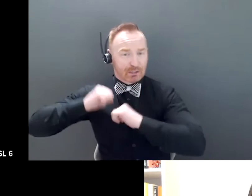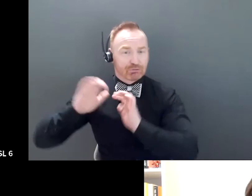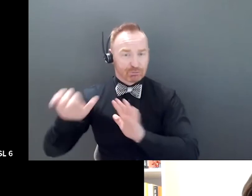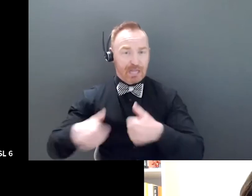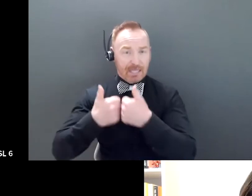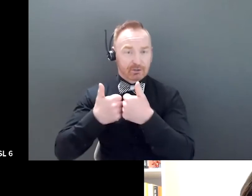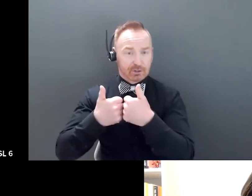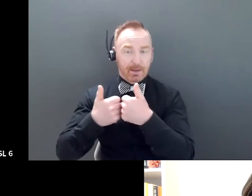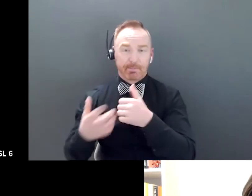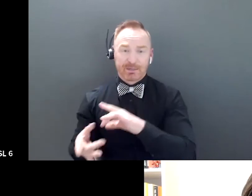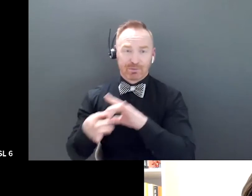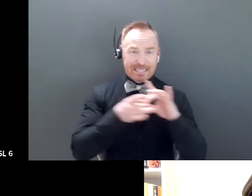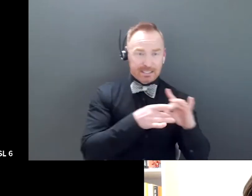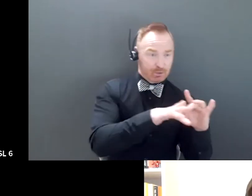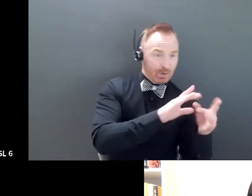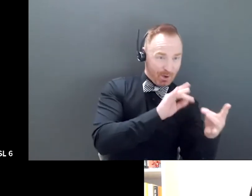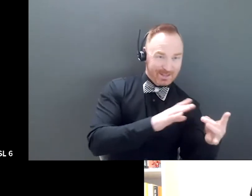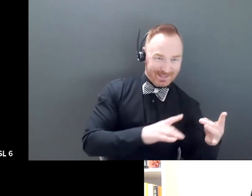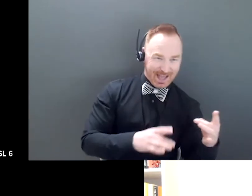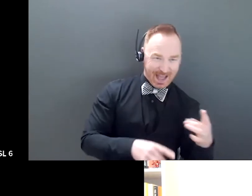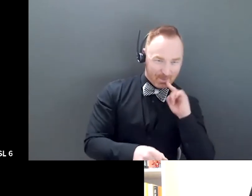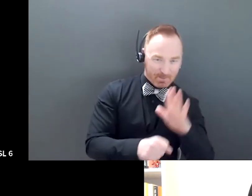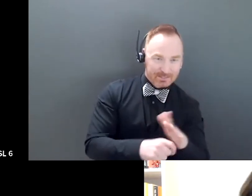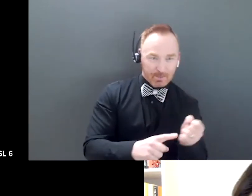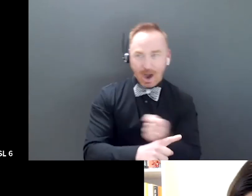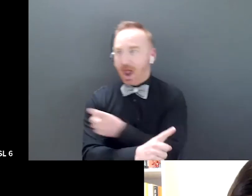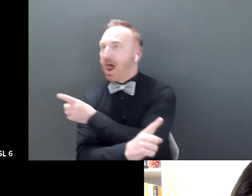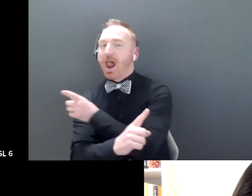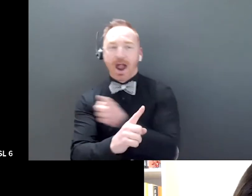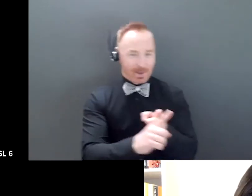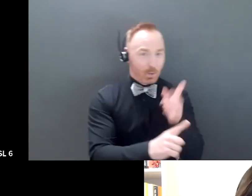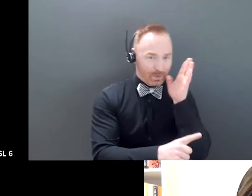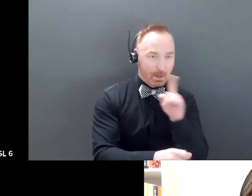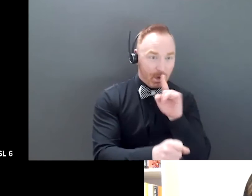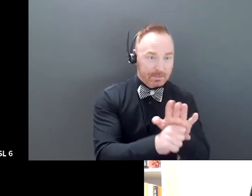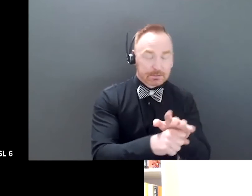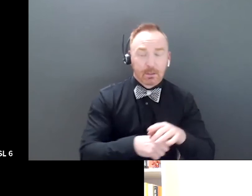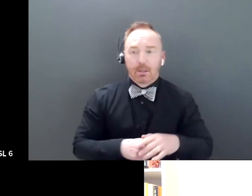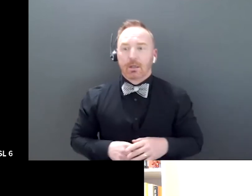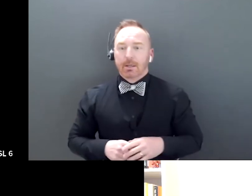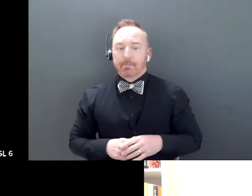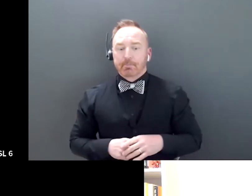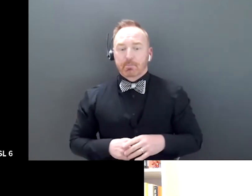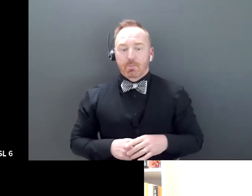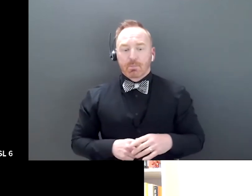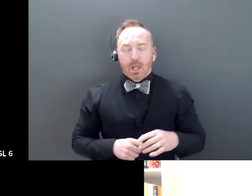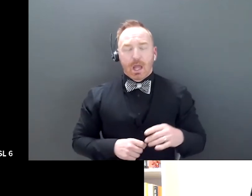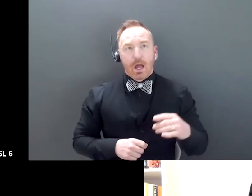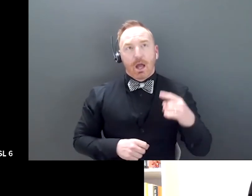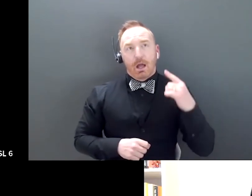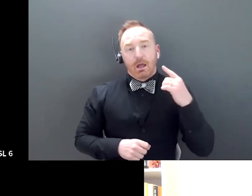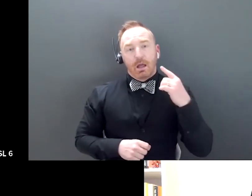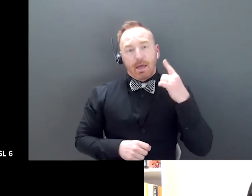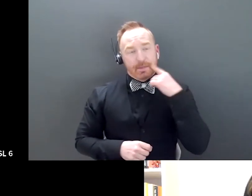to what you're saying. I promise. I think that there's so many sort of I think the best way I